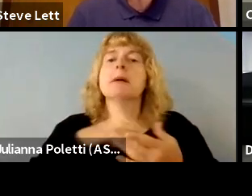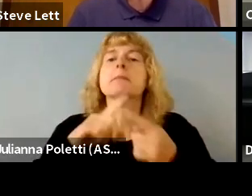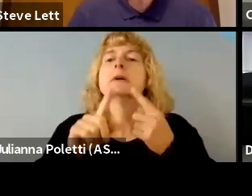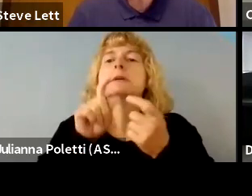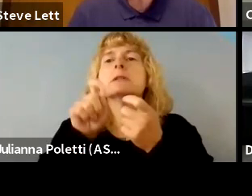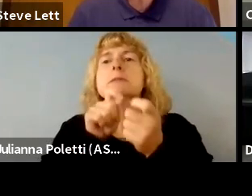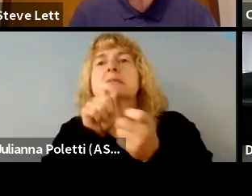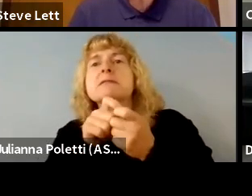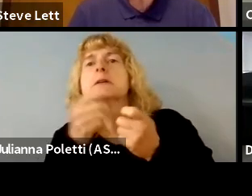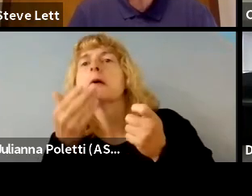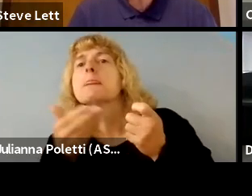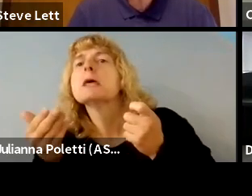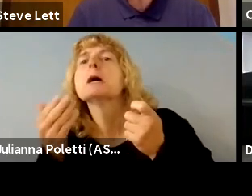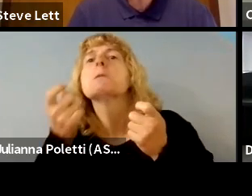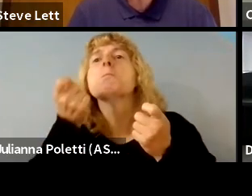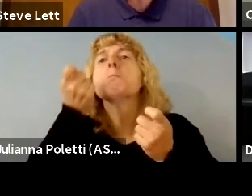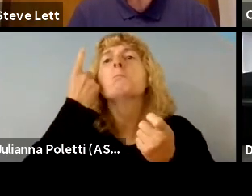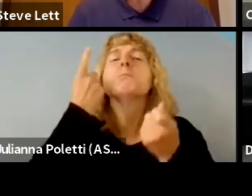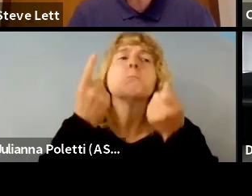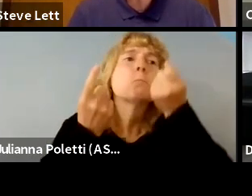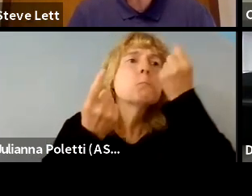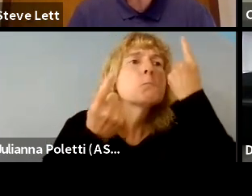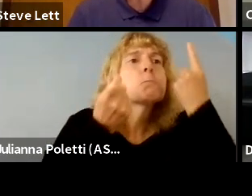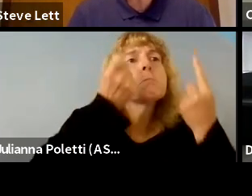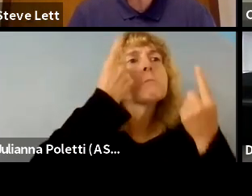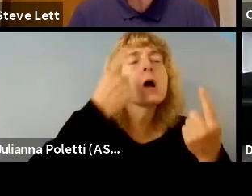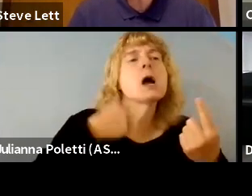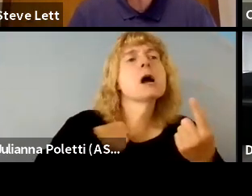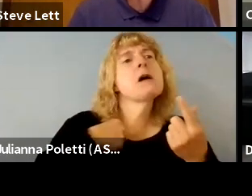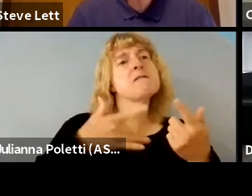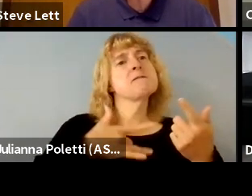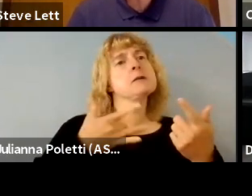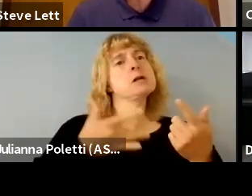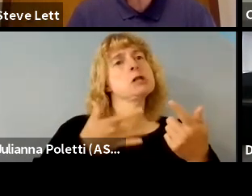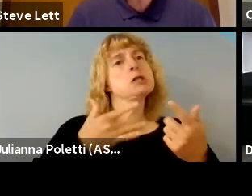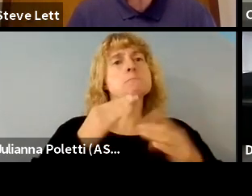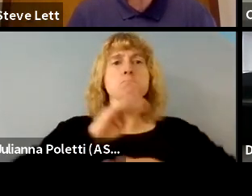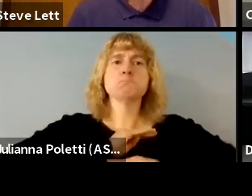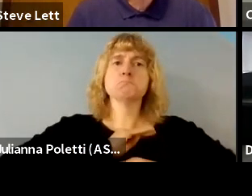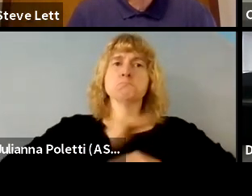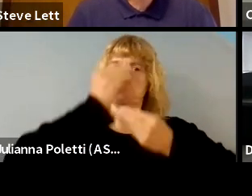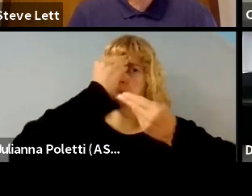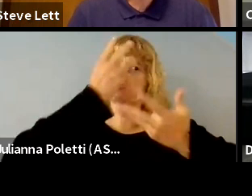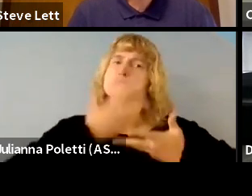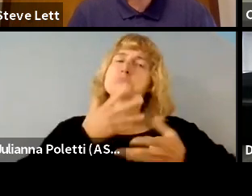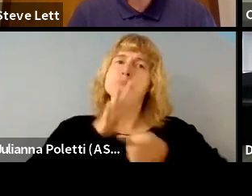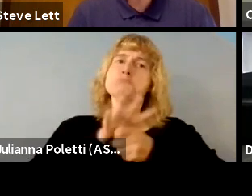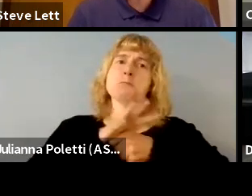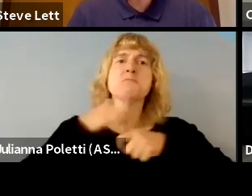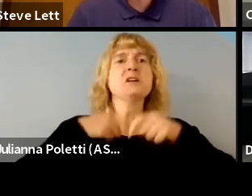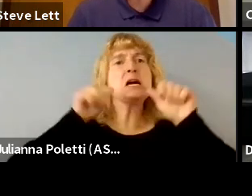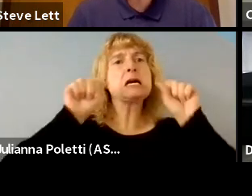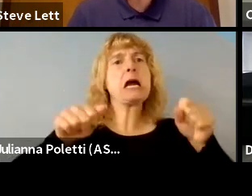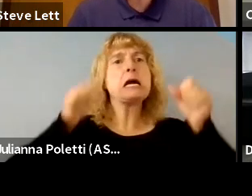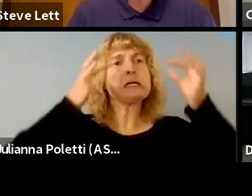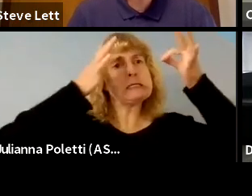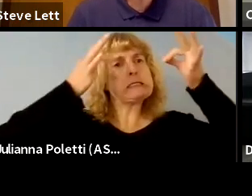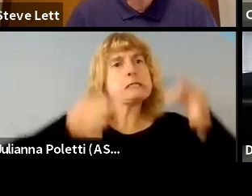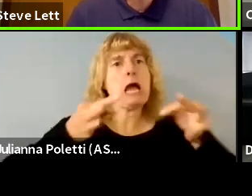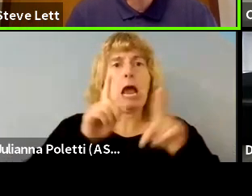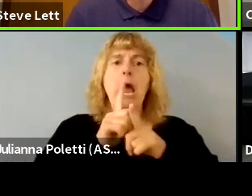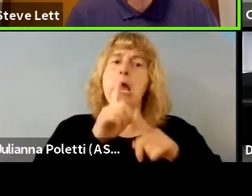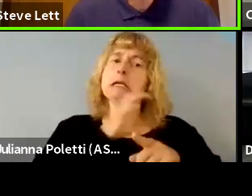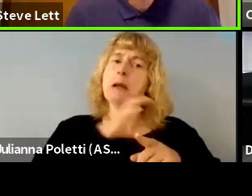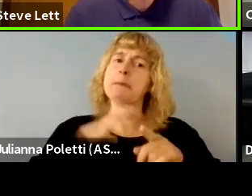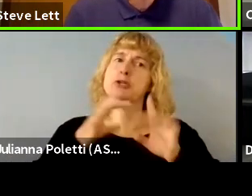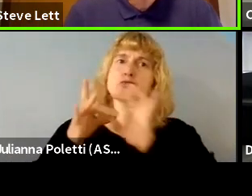understand enough that I can make informed decisions as a commission. I hope that's clear. It feels wordy. Thank